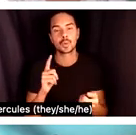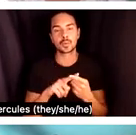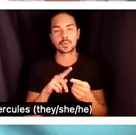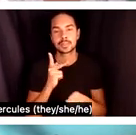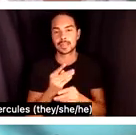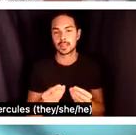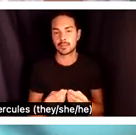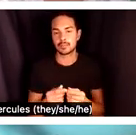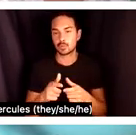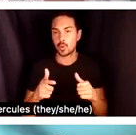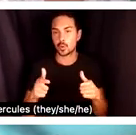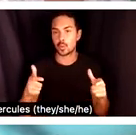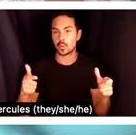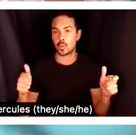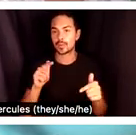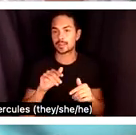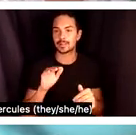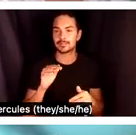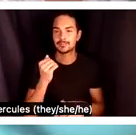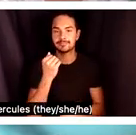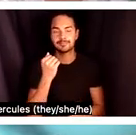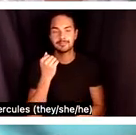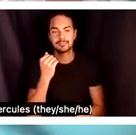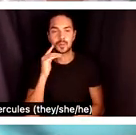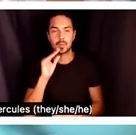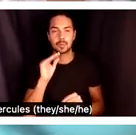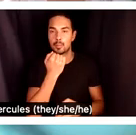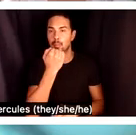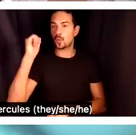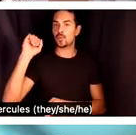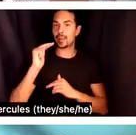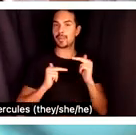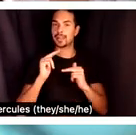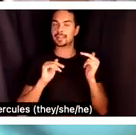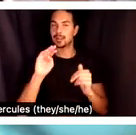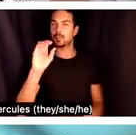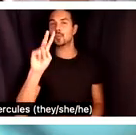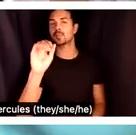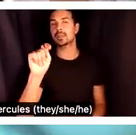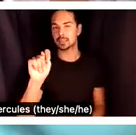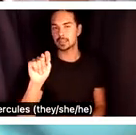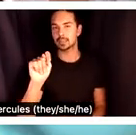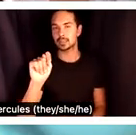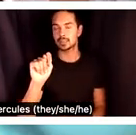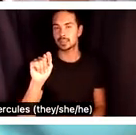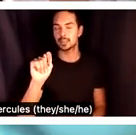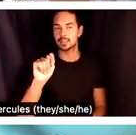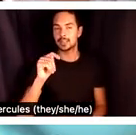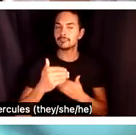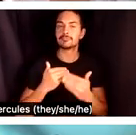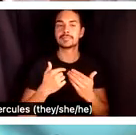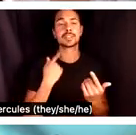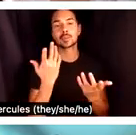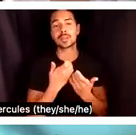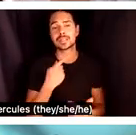in this movement building as well. And so I just want to just say